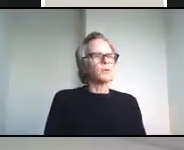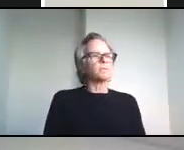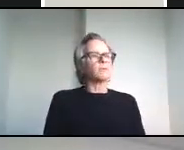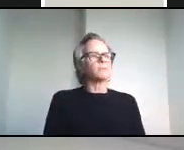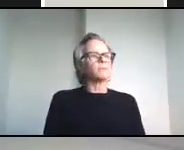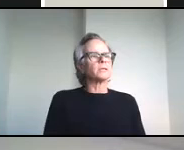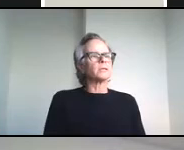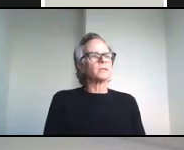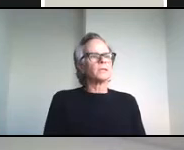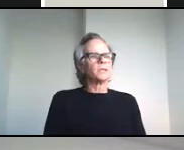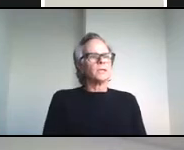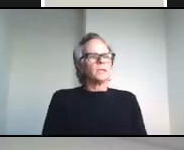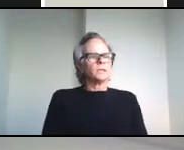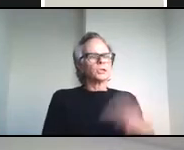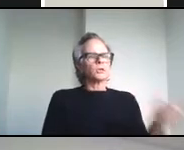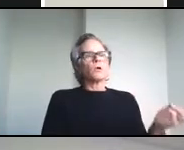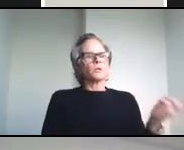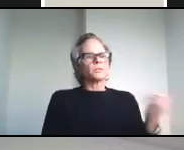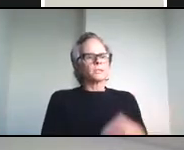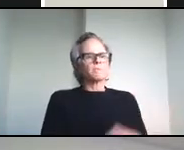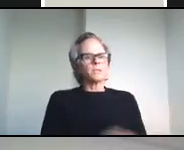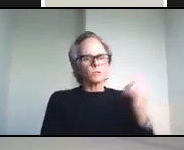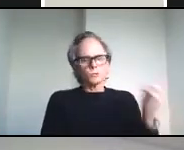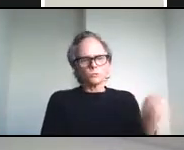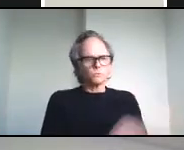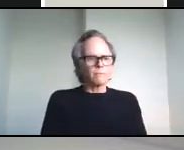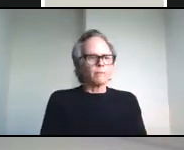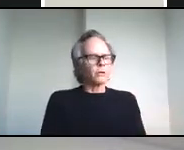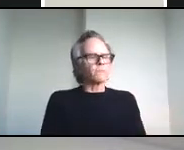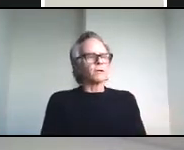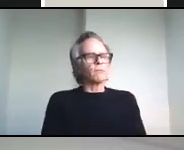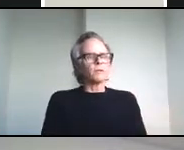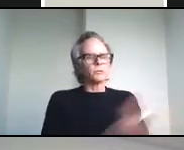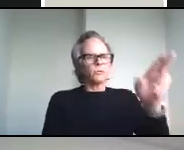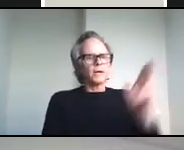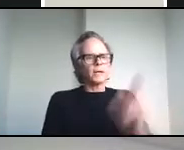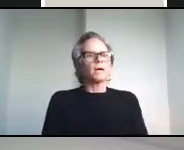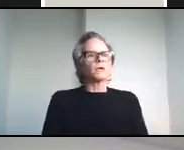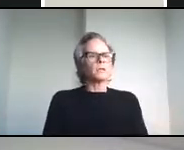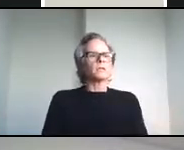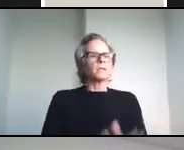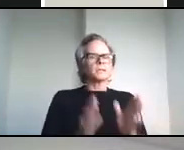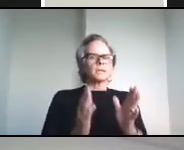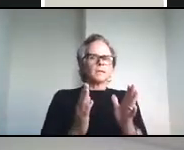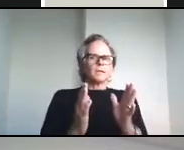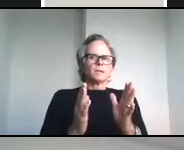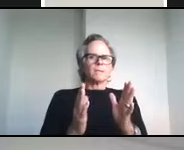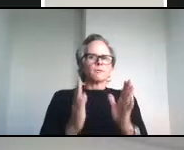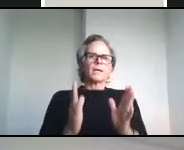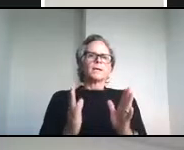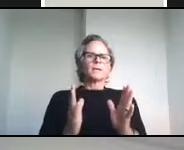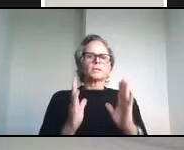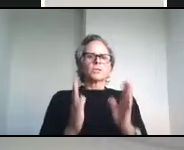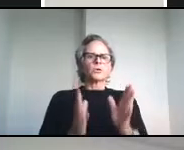that multi-purpose area. The shear walls in the space, which you probably know very well, those gray concrete things,